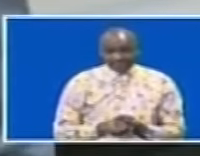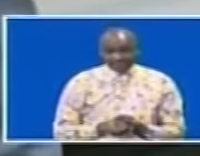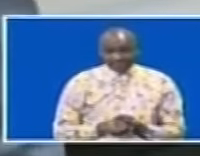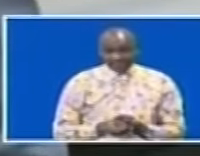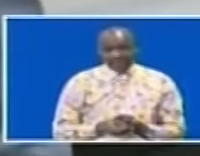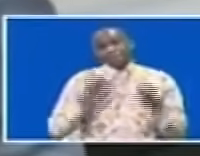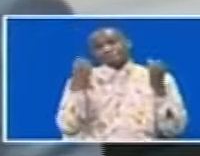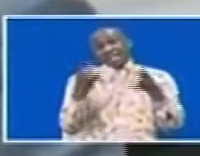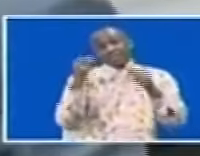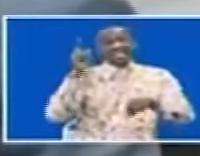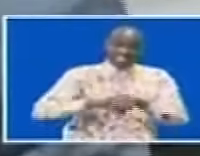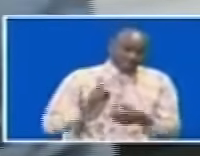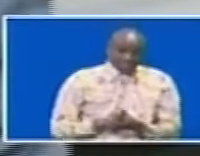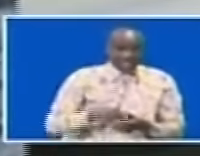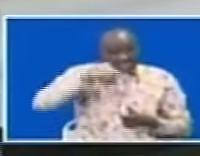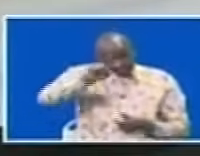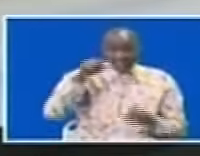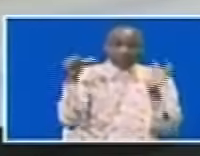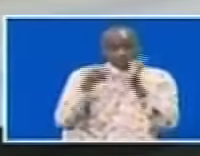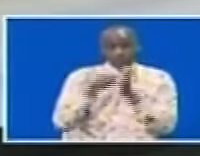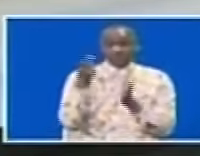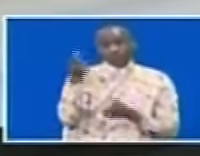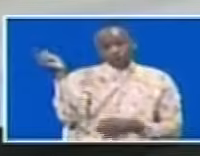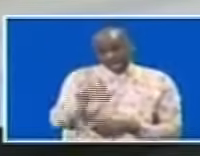Na mara nyingi wanapata matatizo